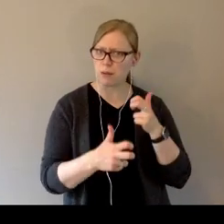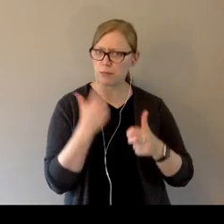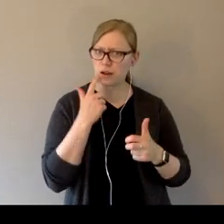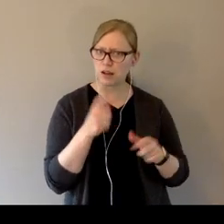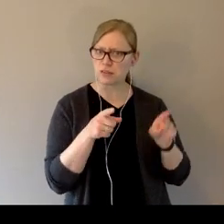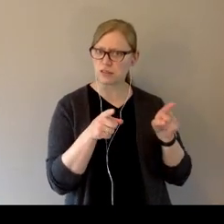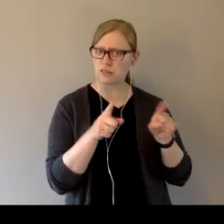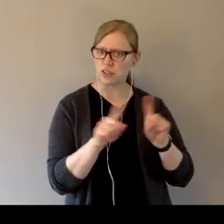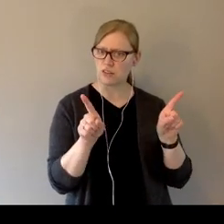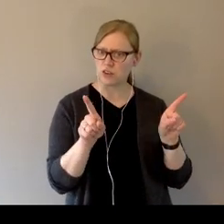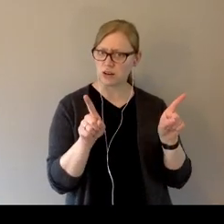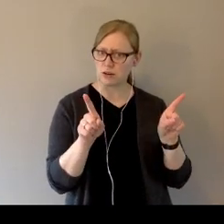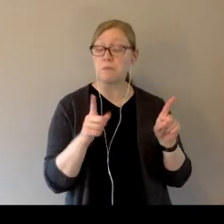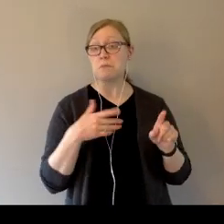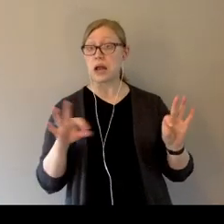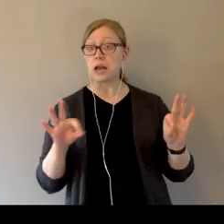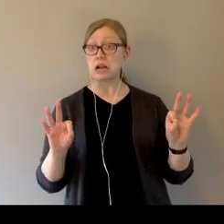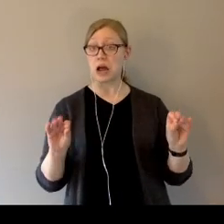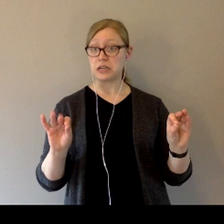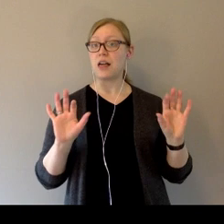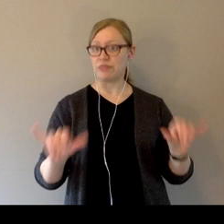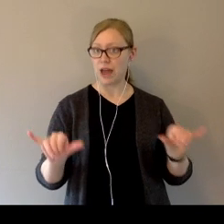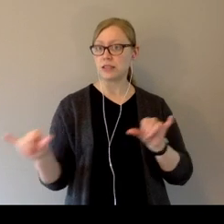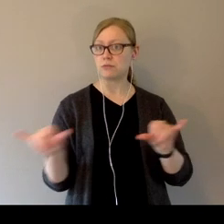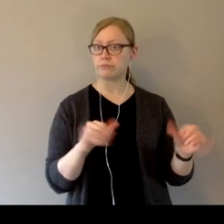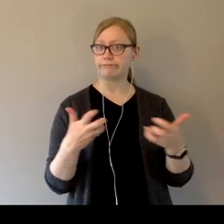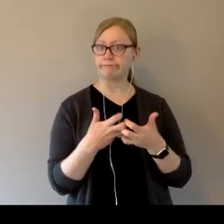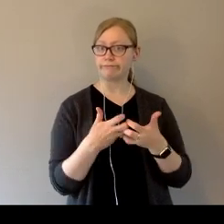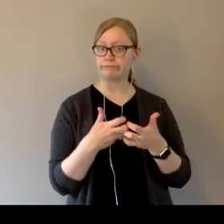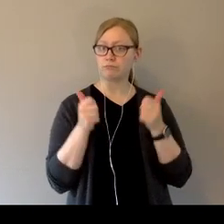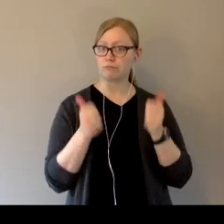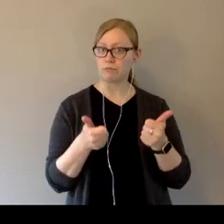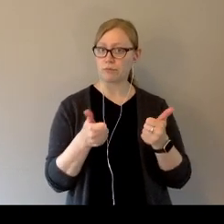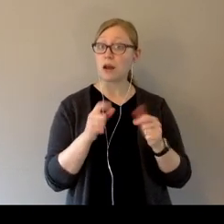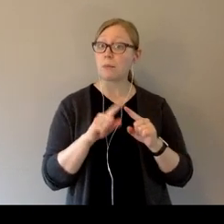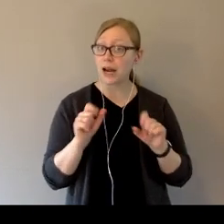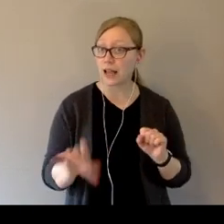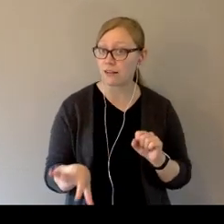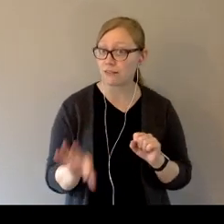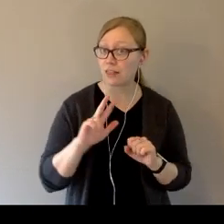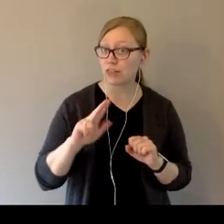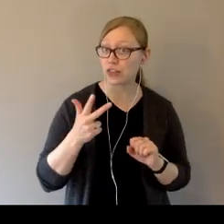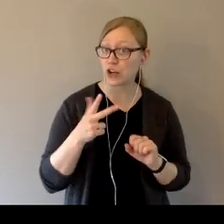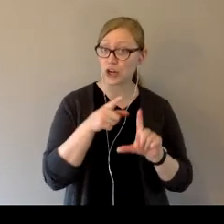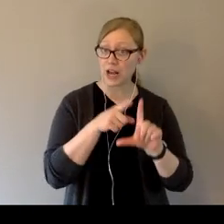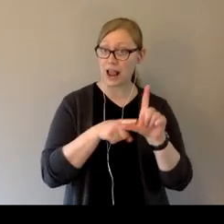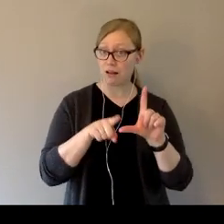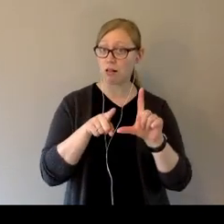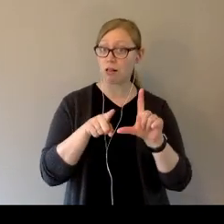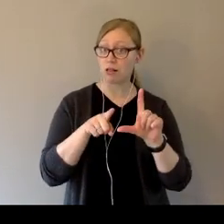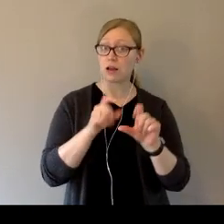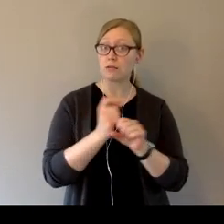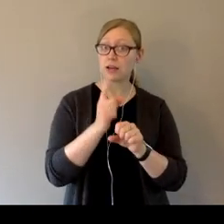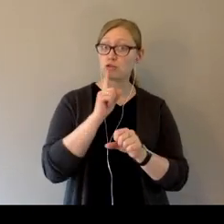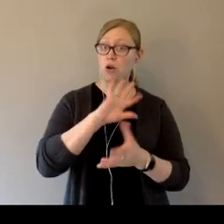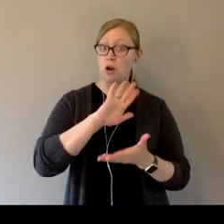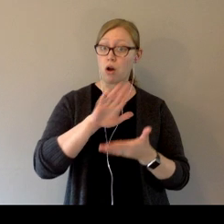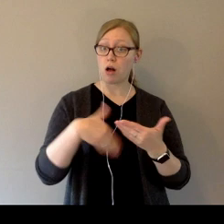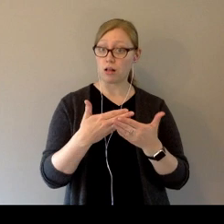congruent, but I know that I can find this third angle as well, right? So all the angles add up to 180 degrees.